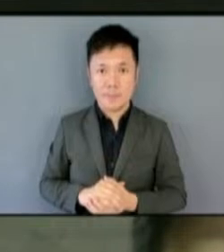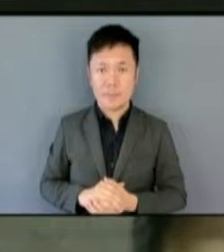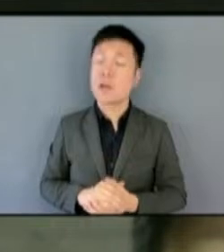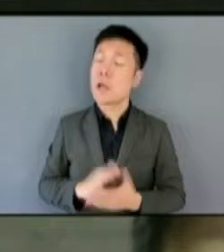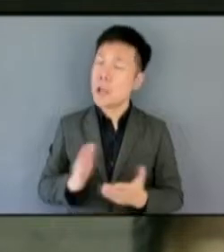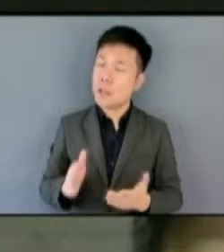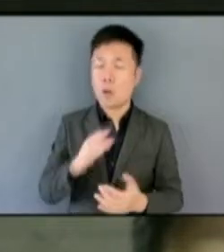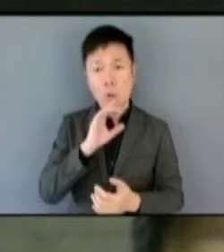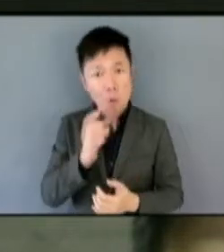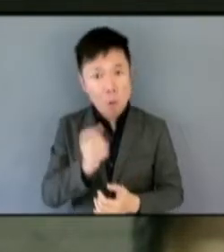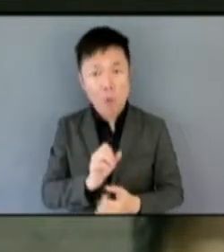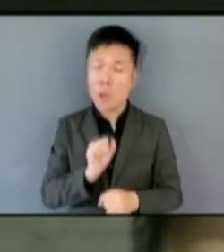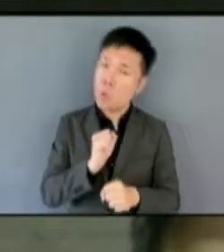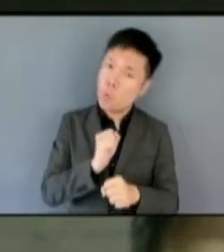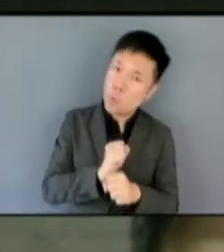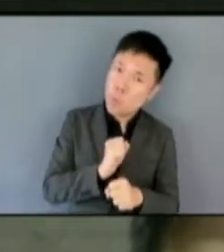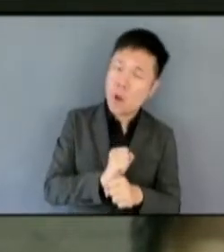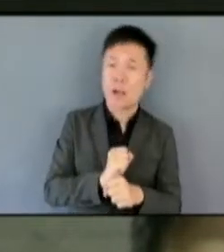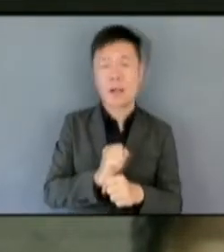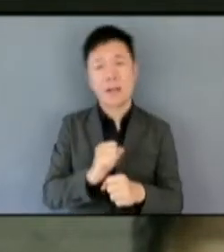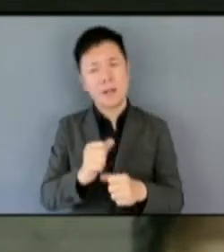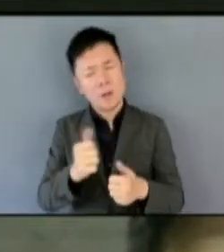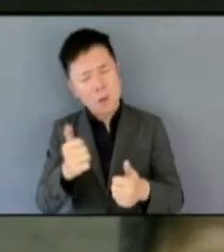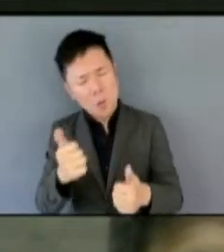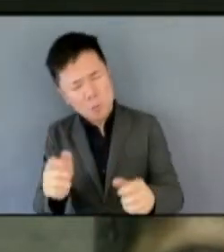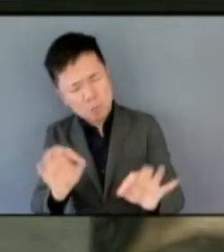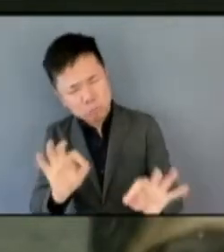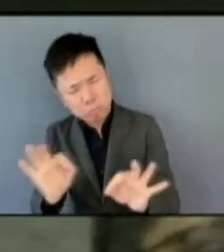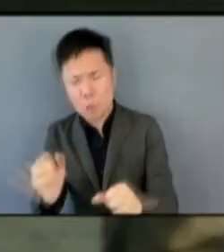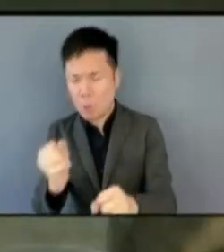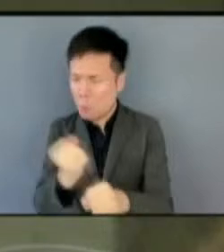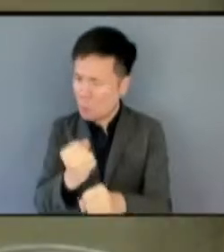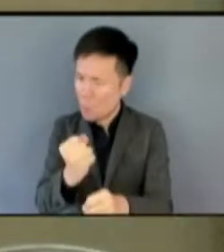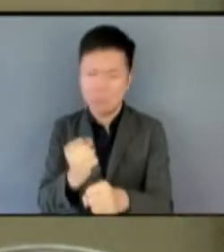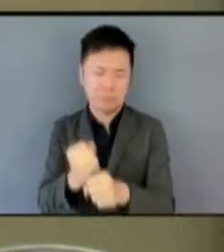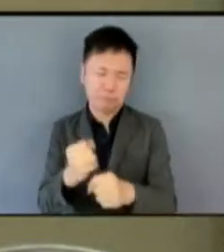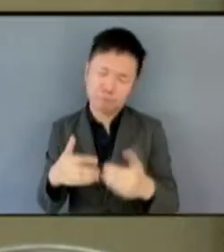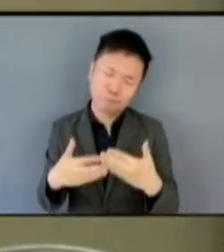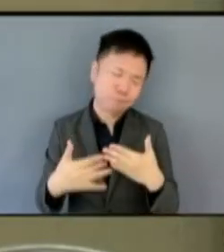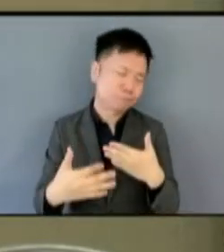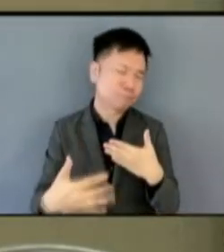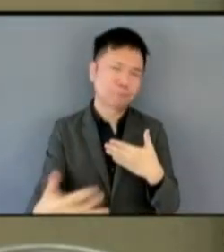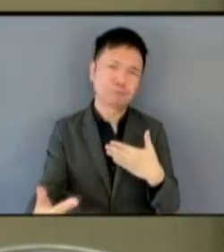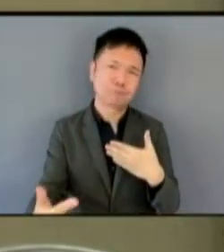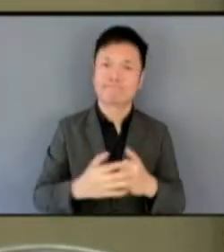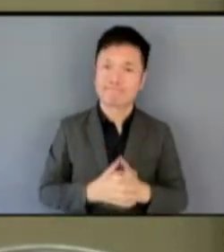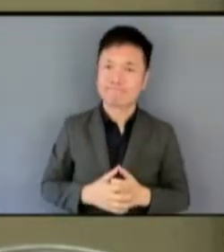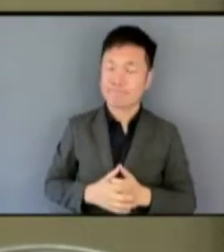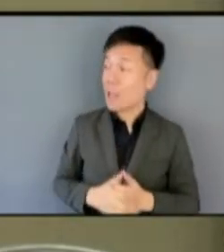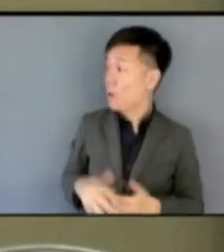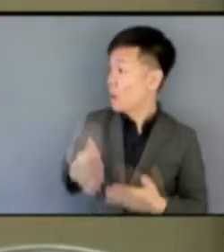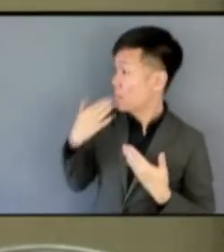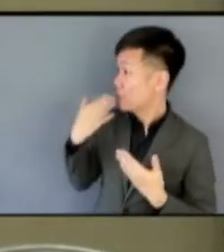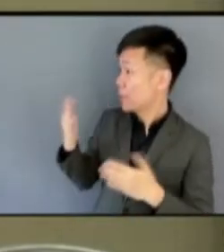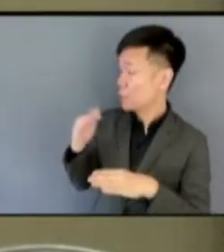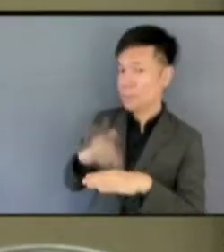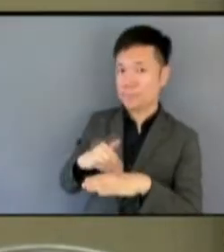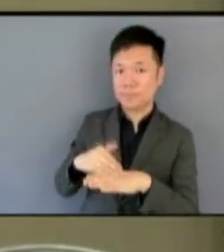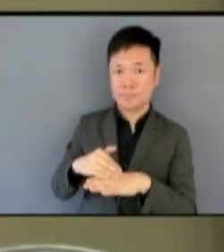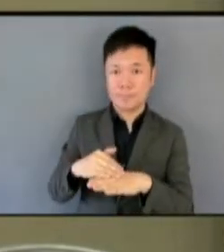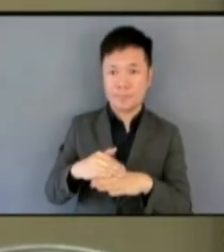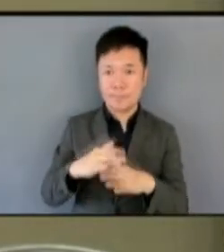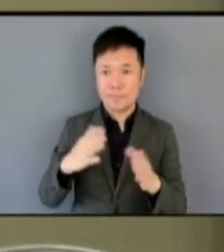as well decent work? Thank you very much for that comment. With that, I would like